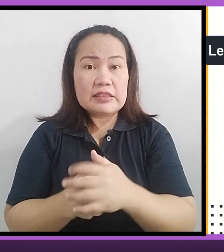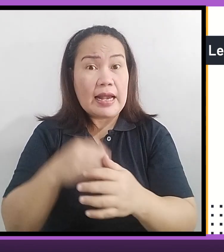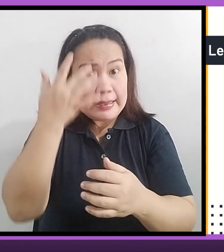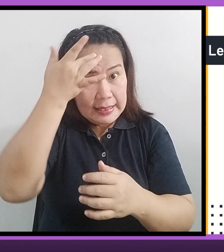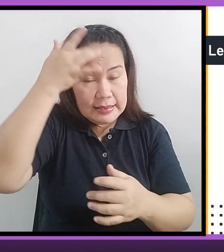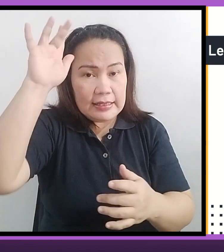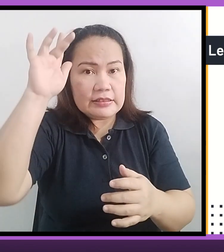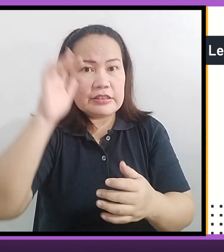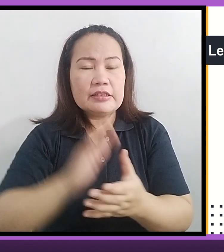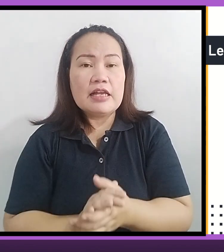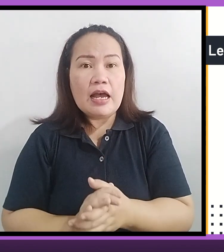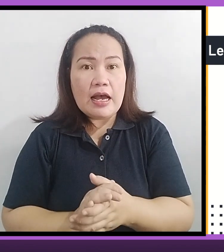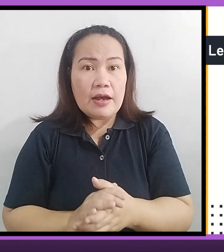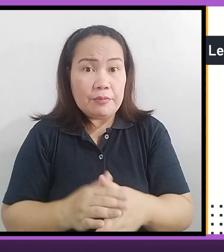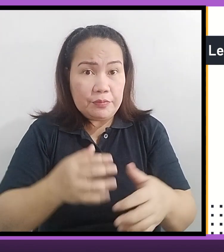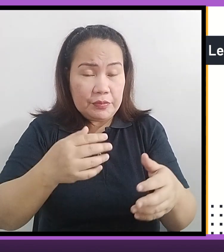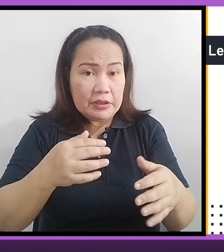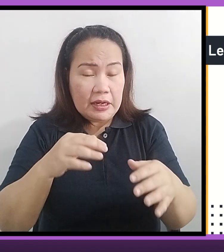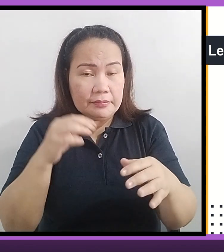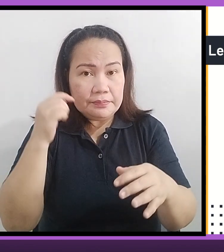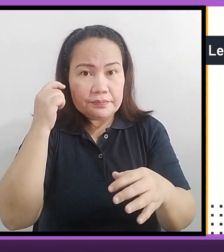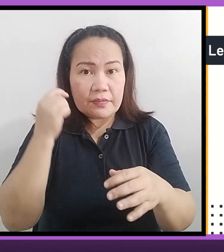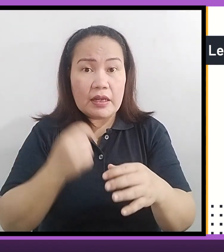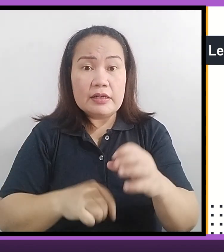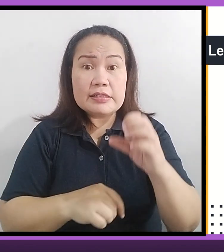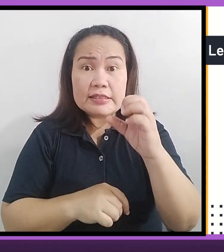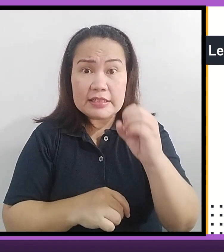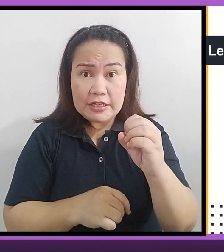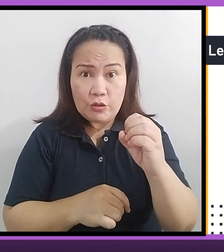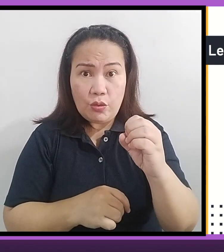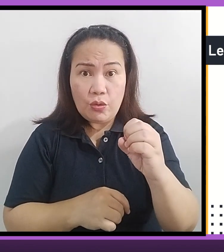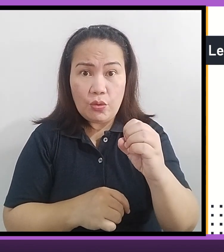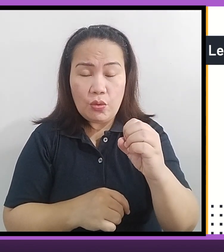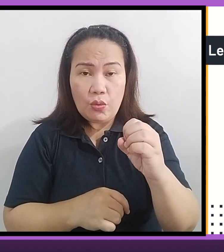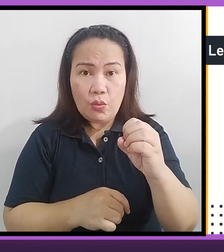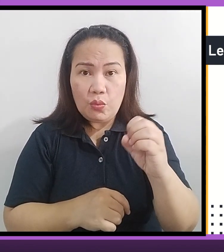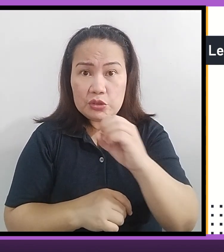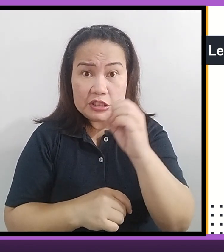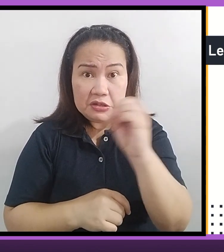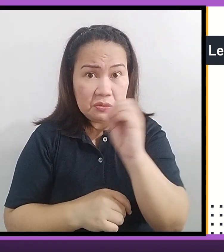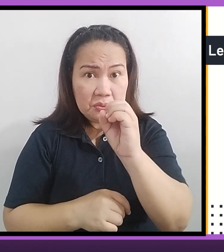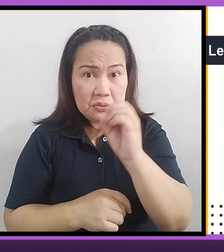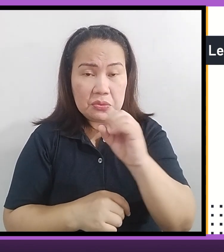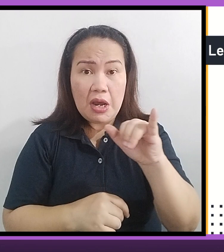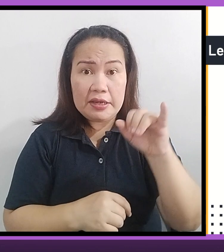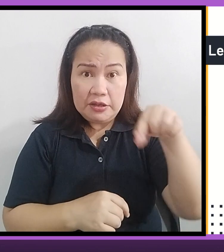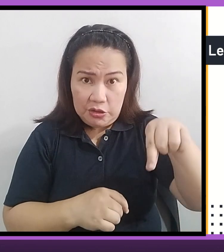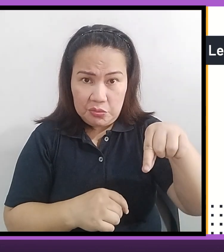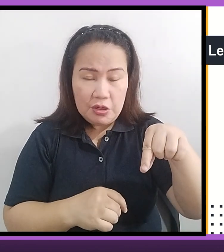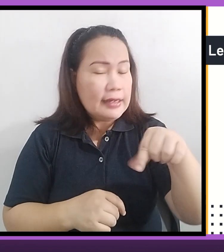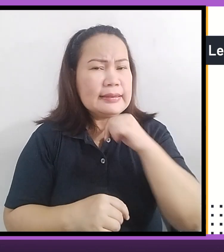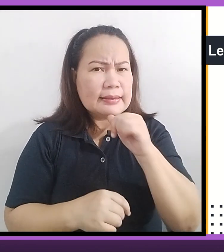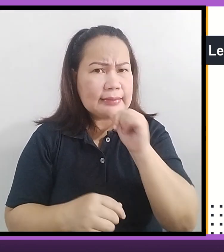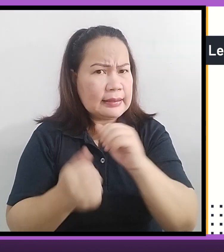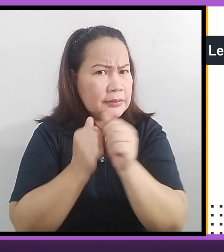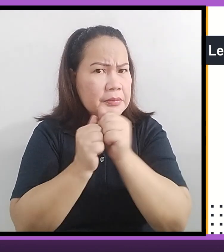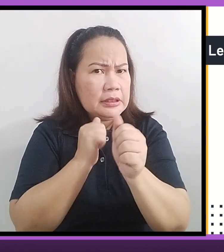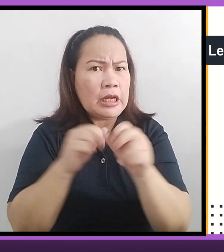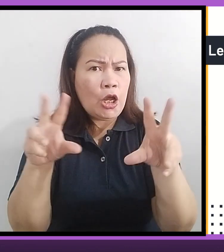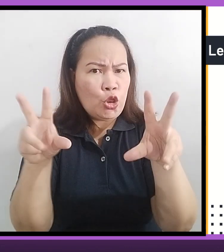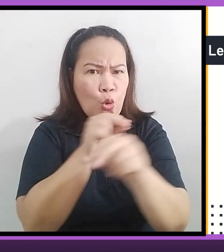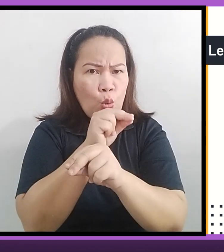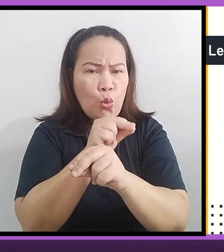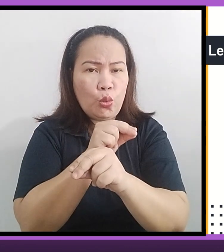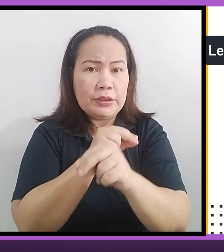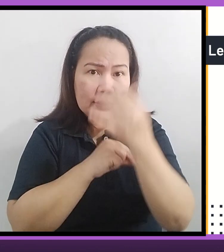or she ranks with another. But zero IQ, that does not mean no intelligence.